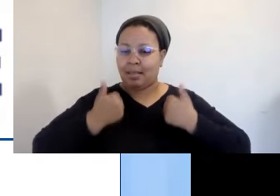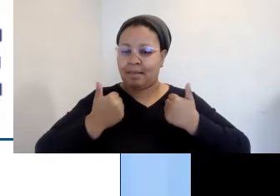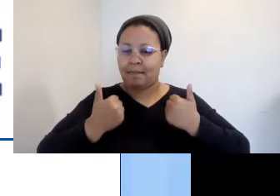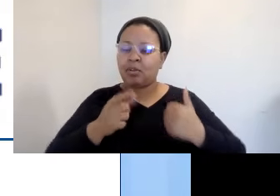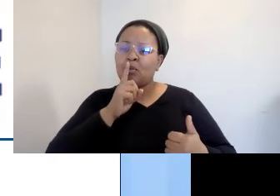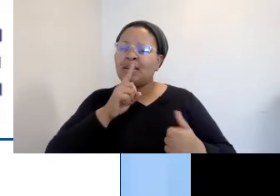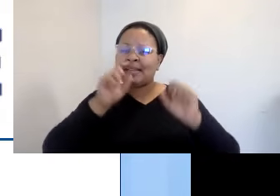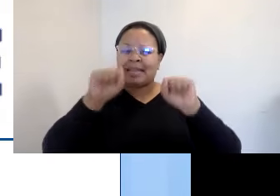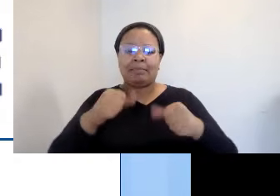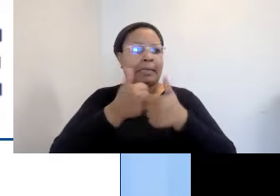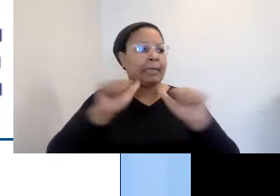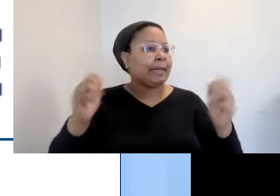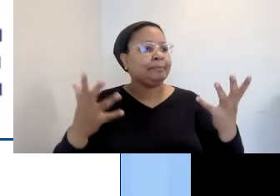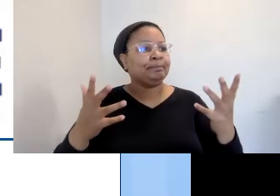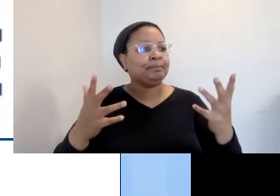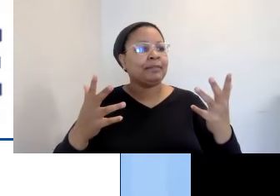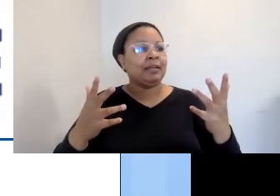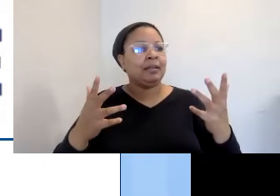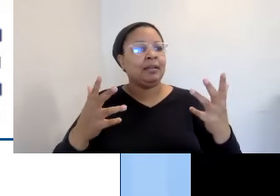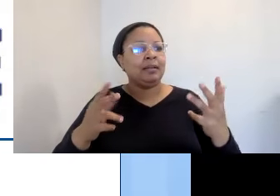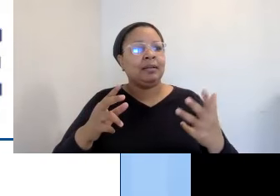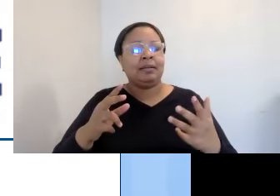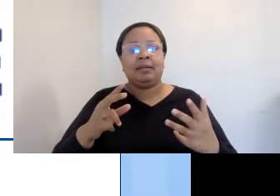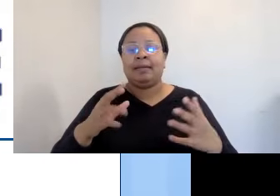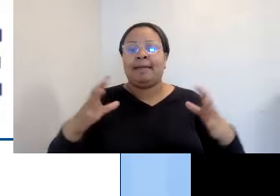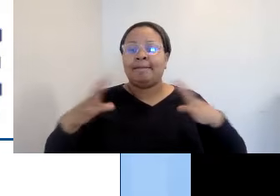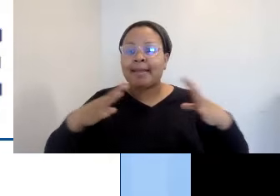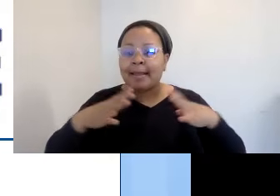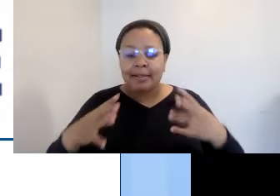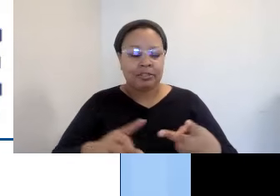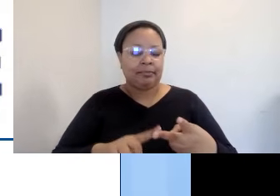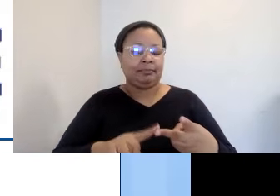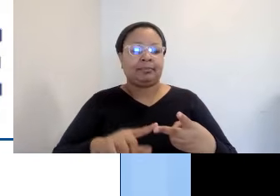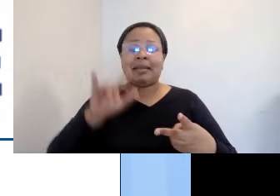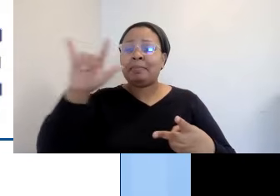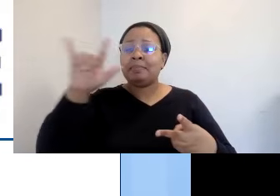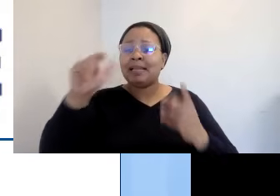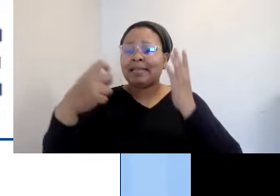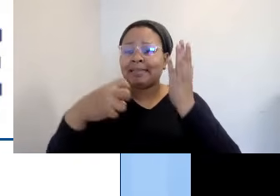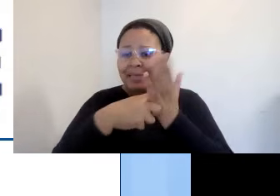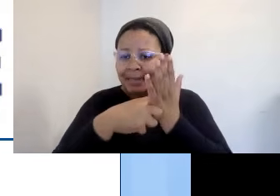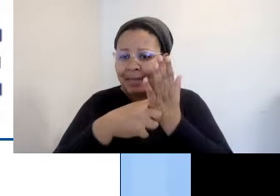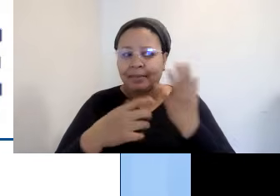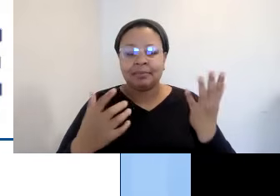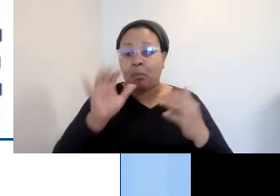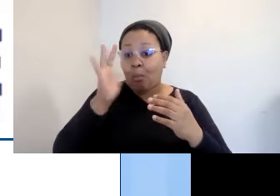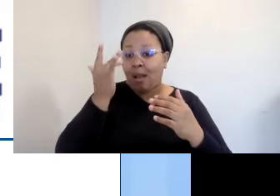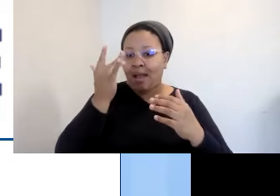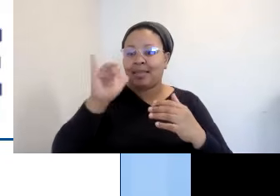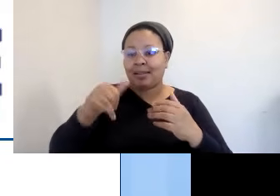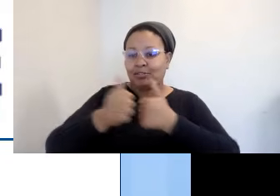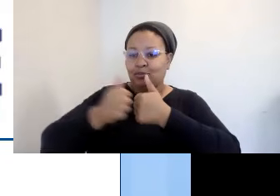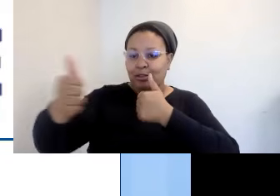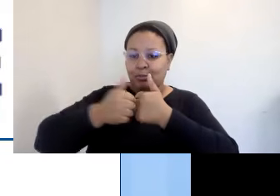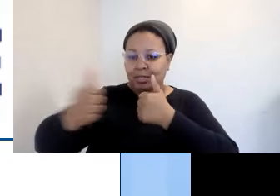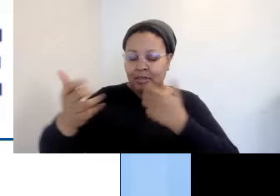a vacation, a plane ticket somewhere. That's transportation. It's very broad, and as long